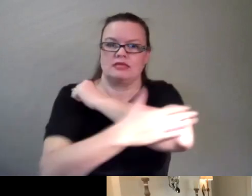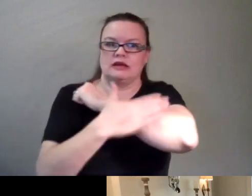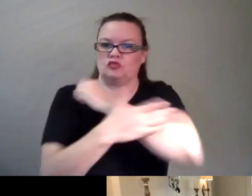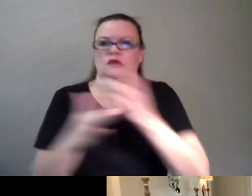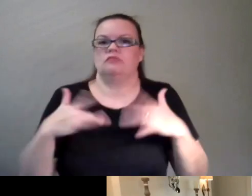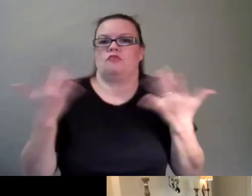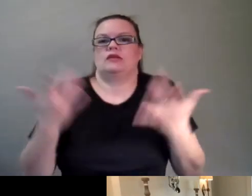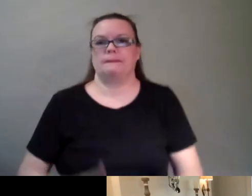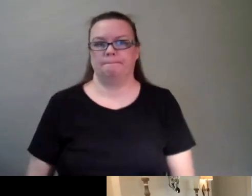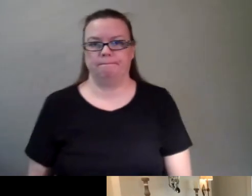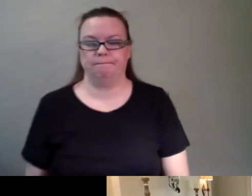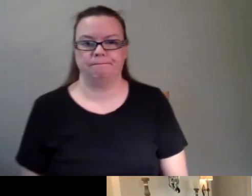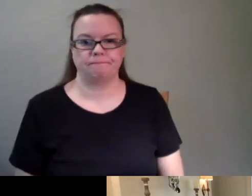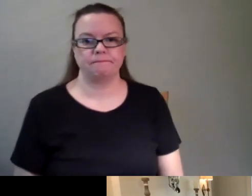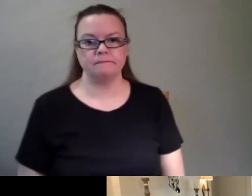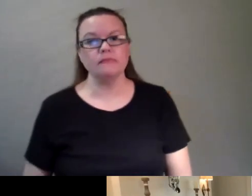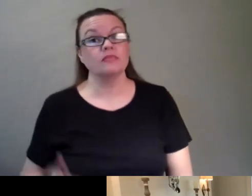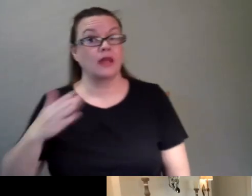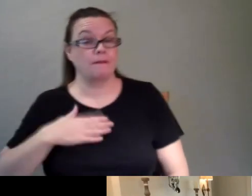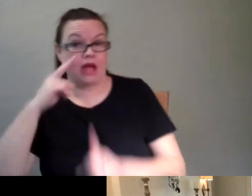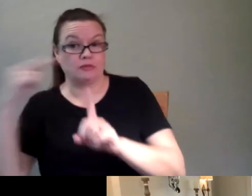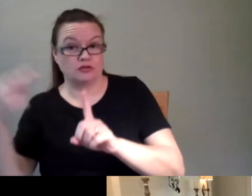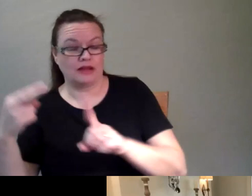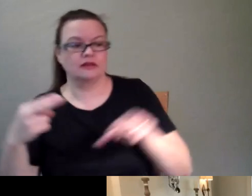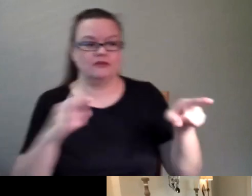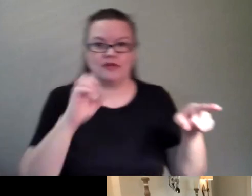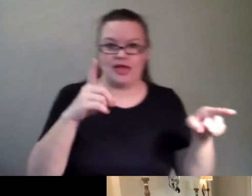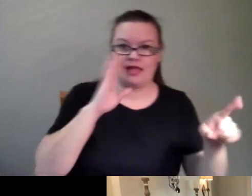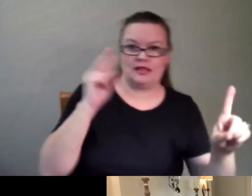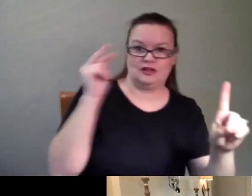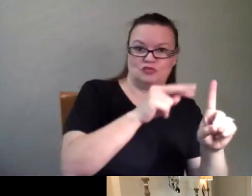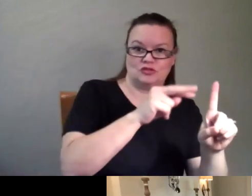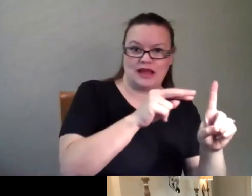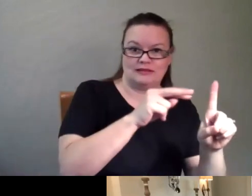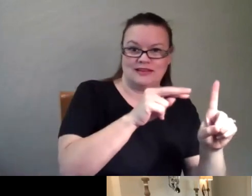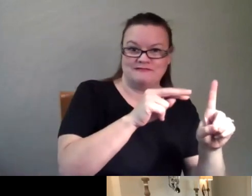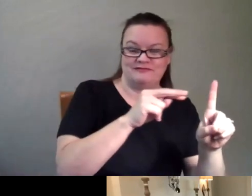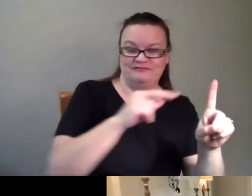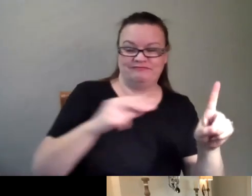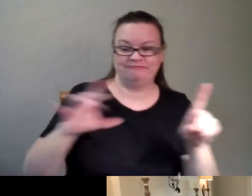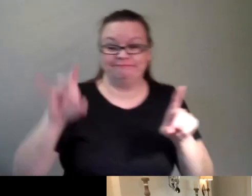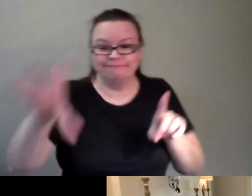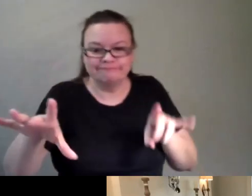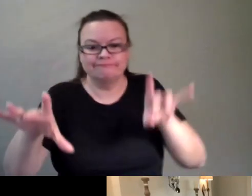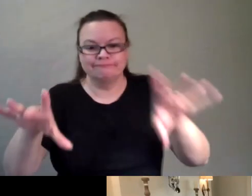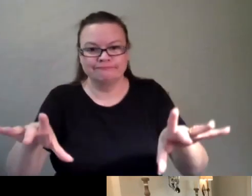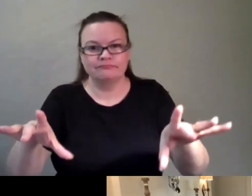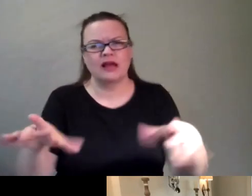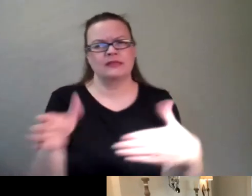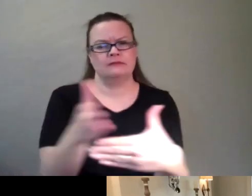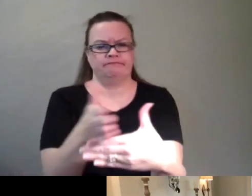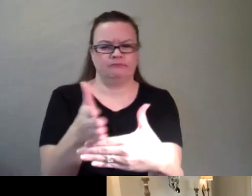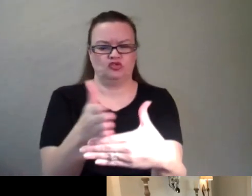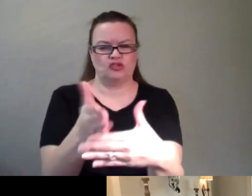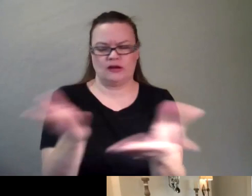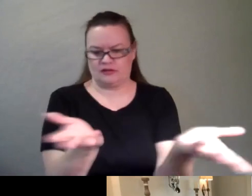you. Both of us will comment on it. Then, as you mentioned, we have been thinking together a lot about what is